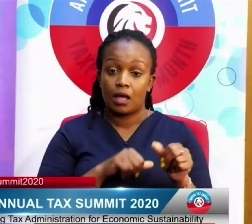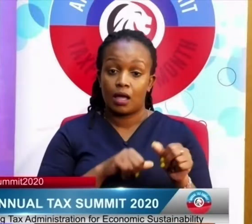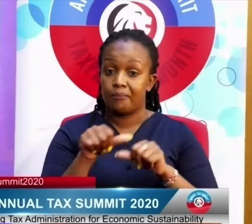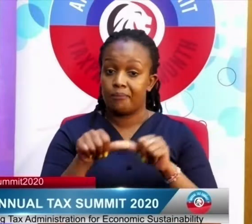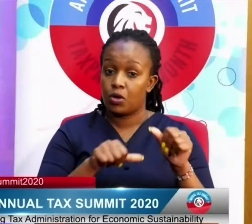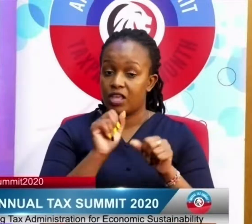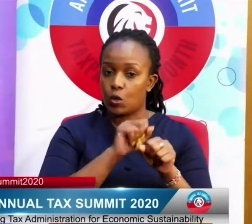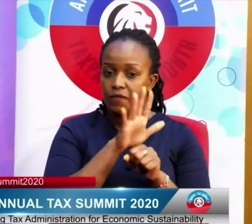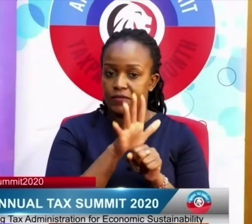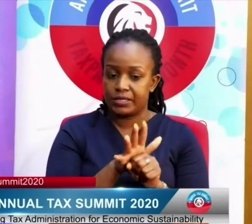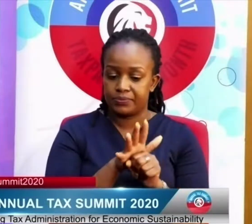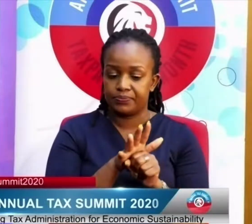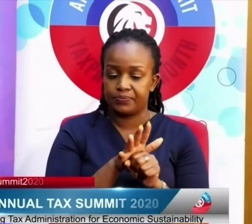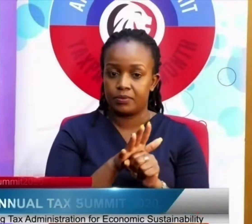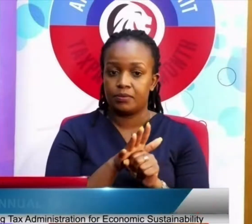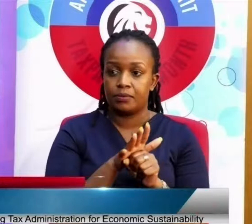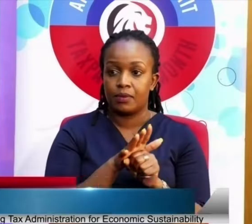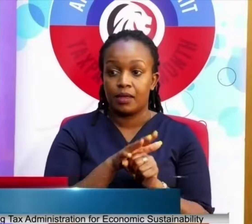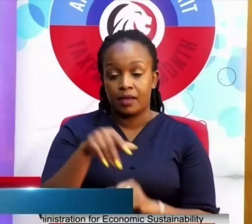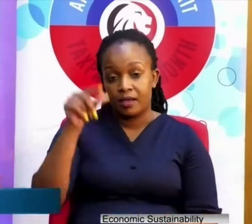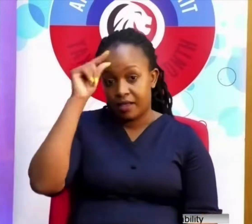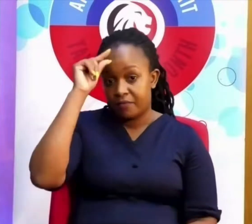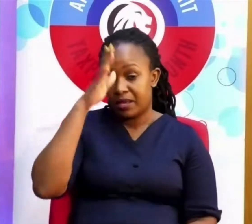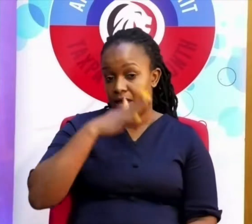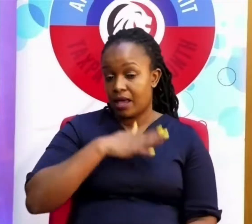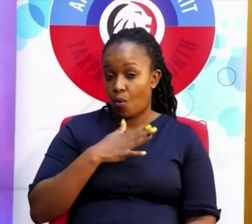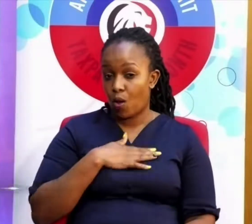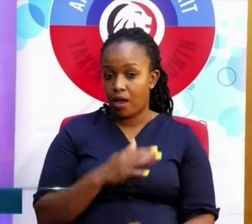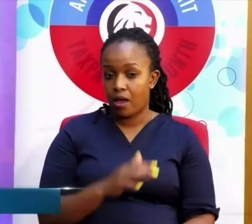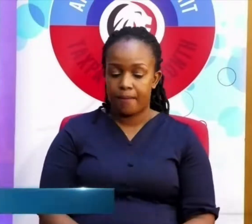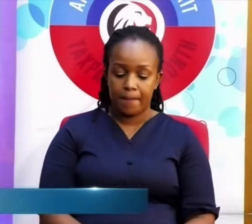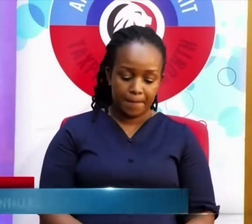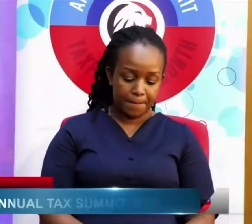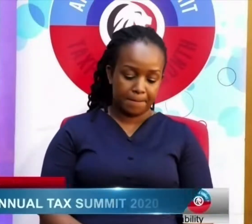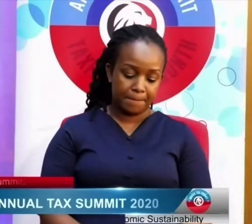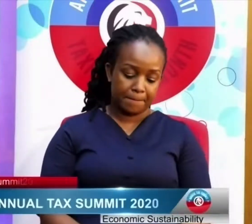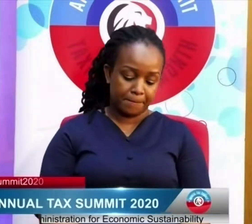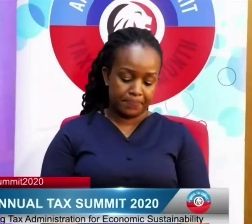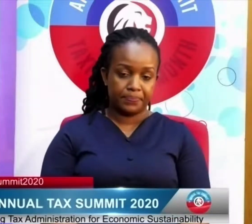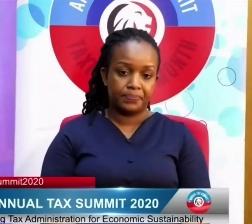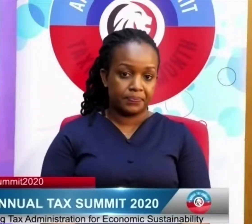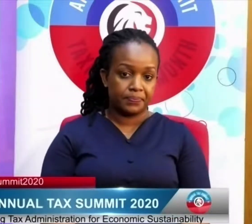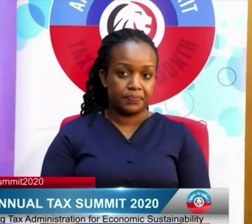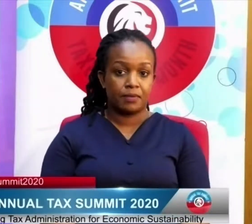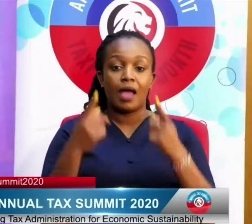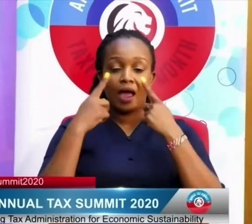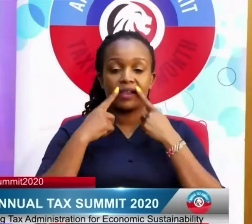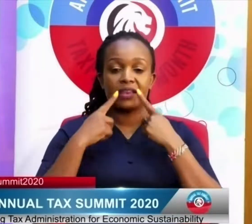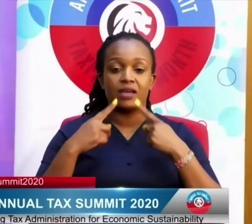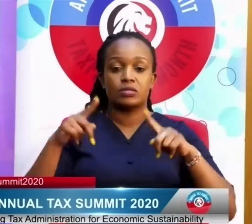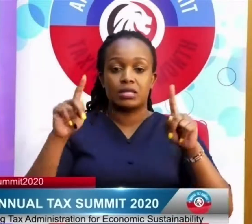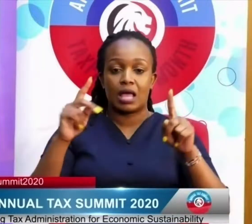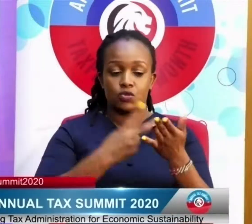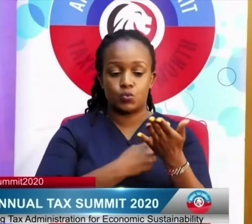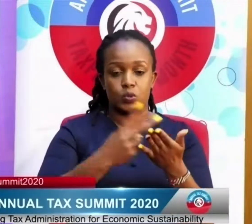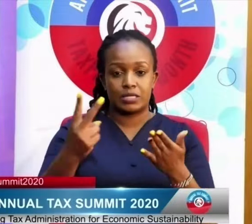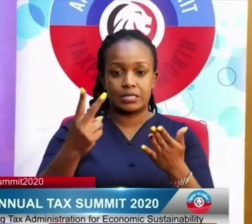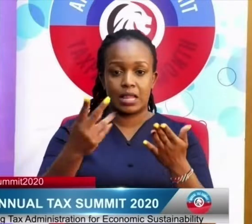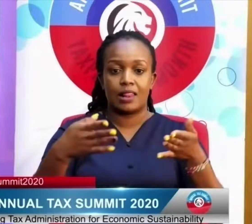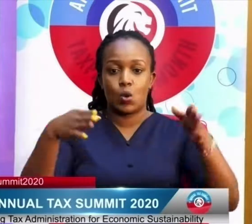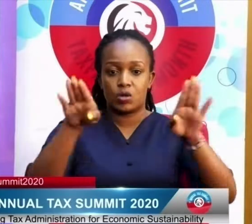our government first proclaimed a 2-week lockdown and which we thought was a